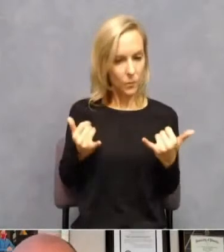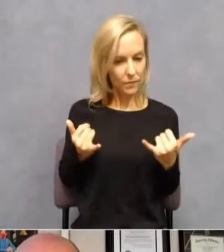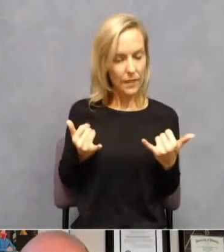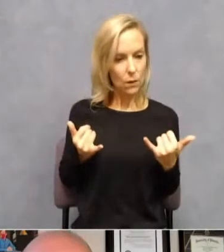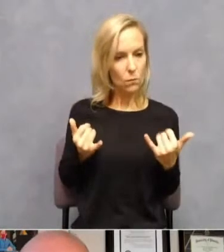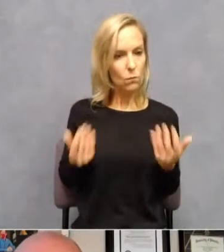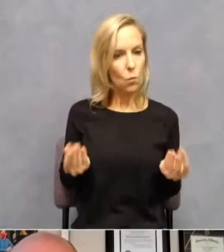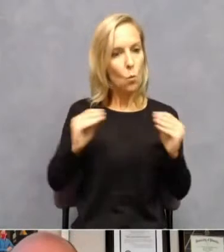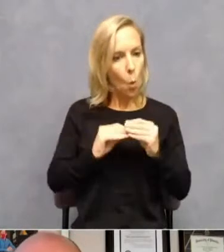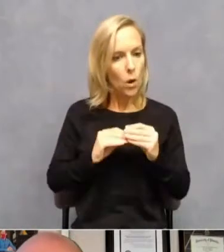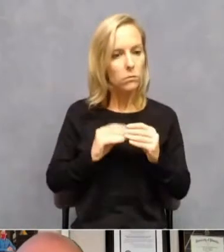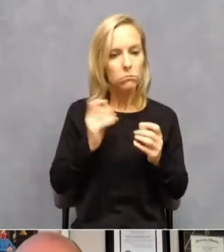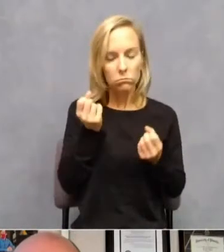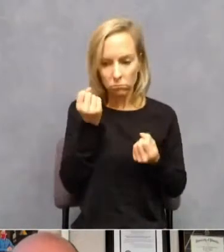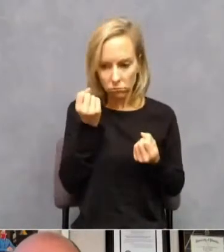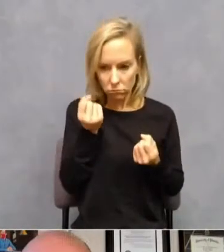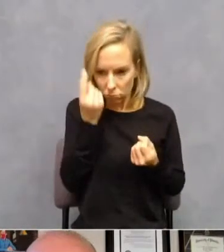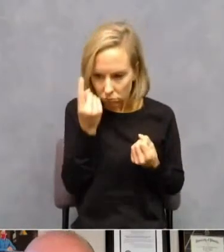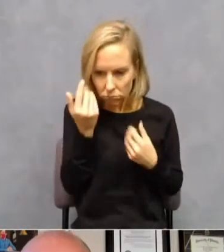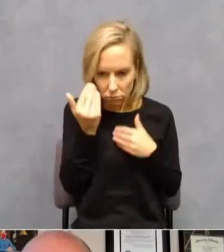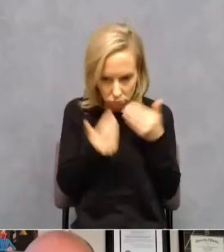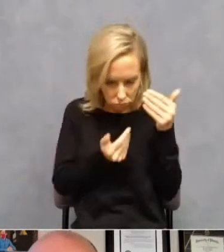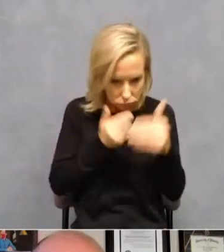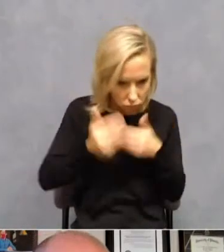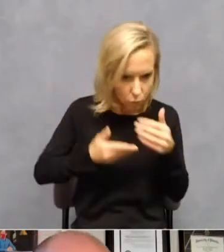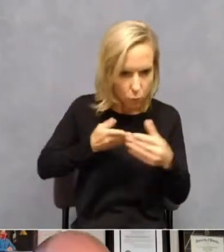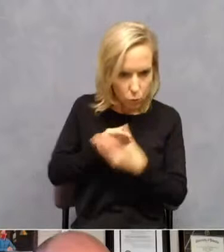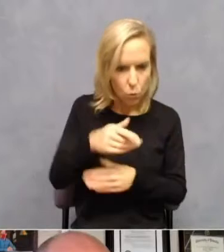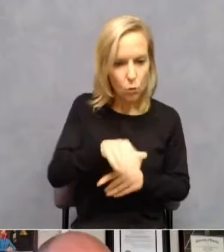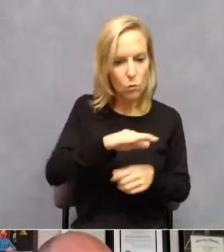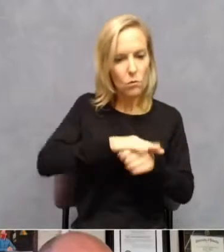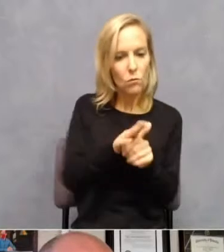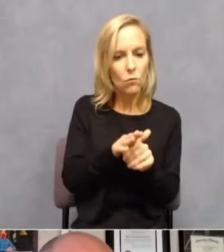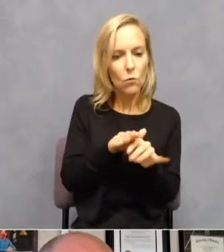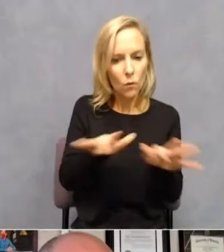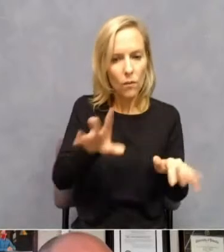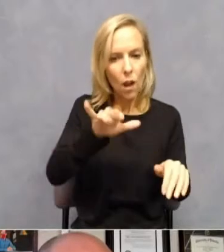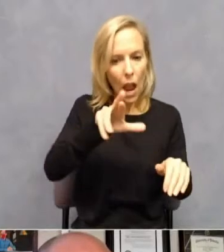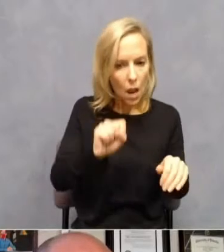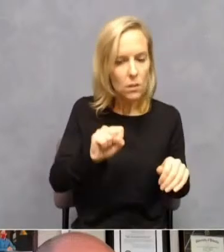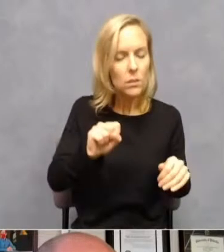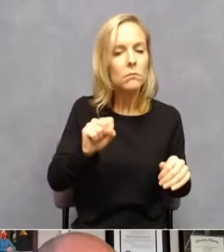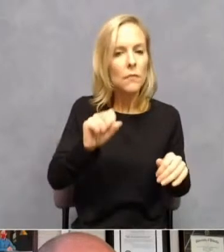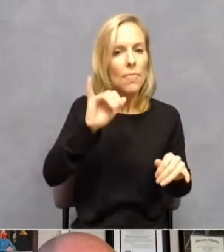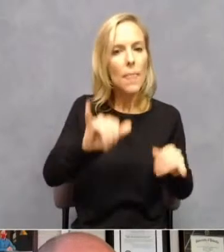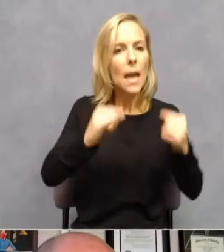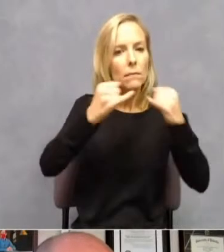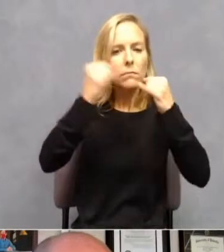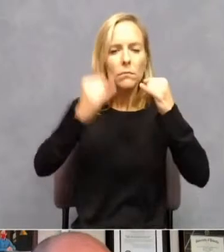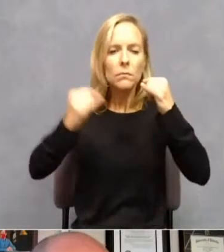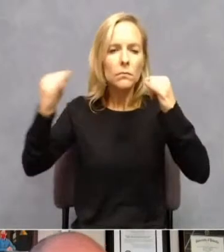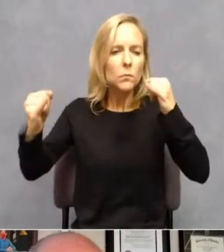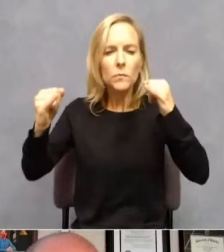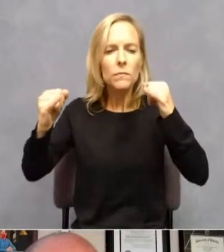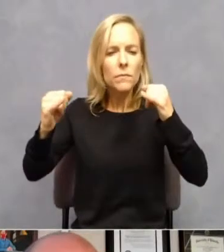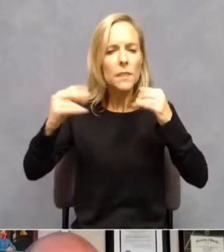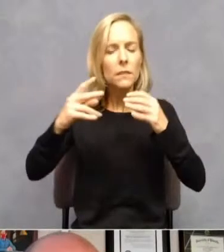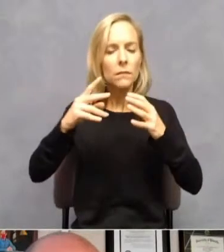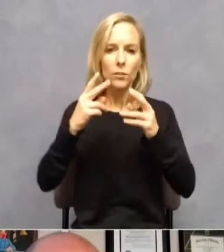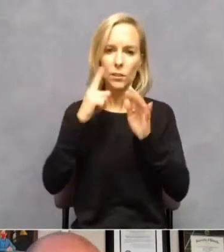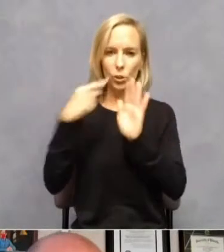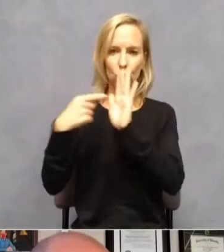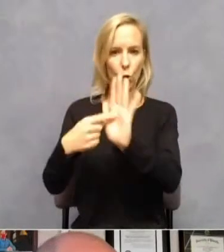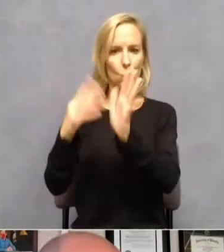the trend lines tell a similar story. And so it doesn't add much more to chase all those